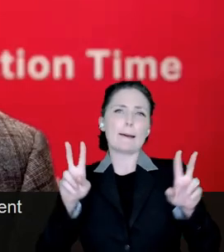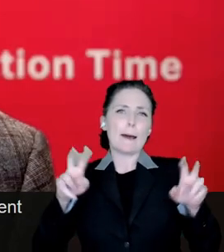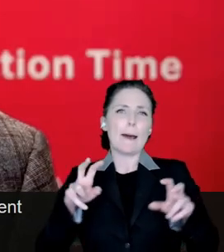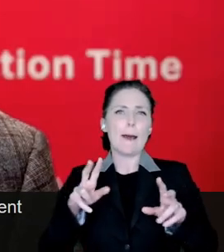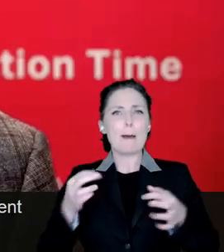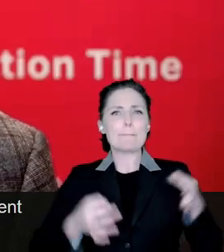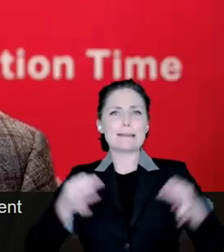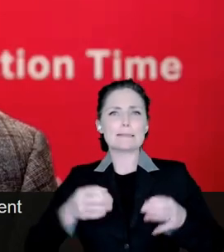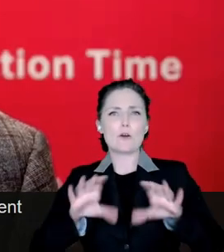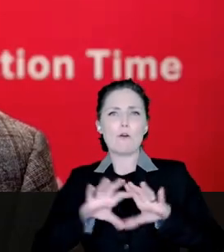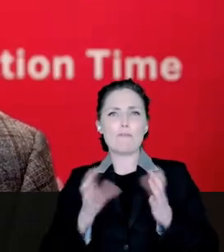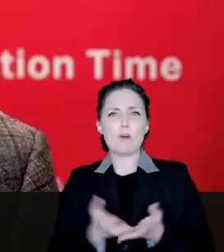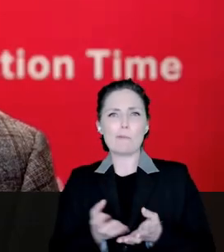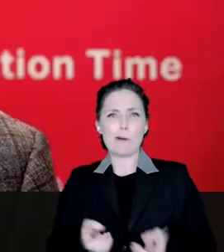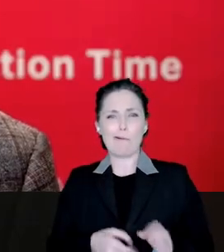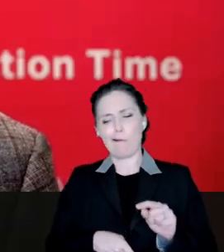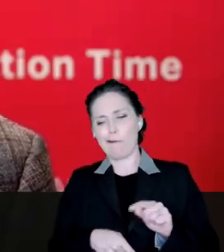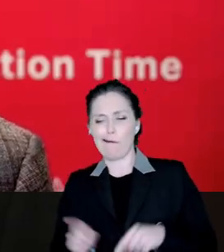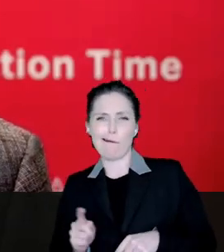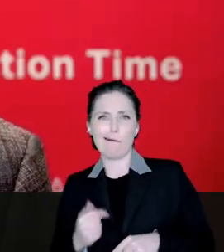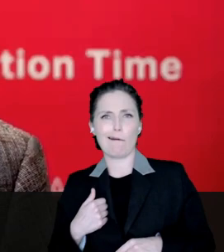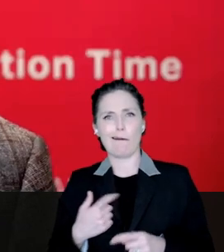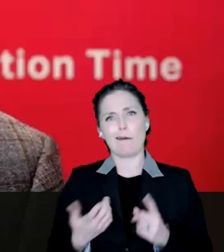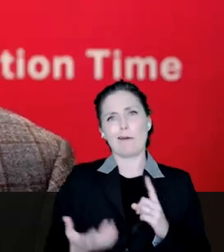Assembly Member Hirani to come in at that point?